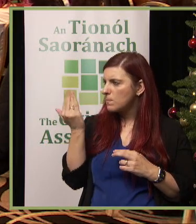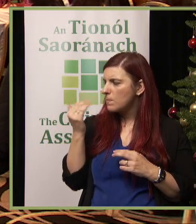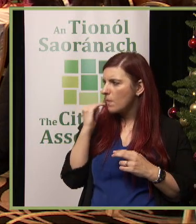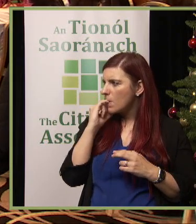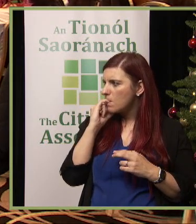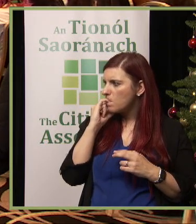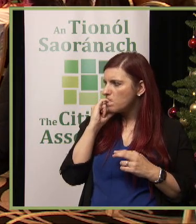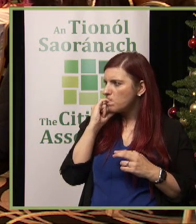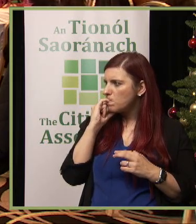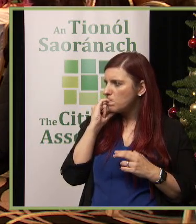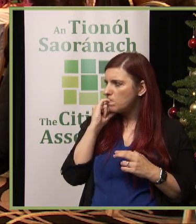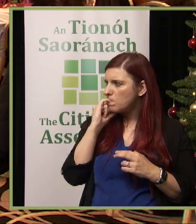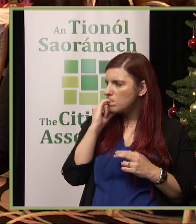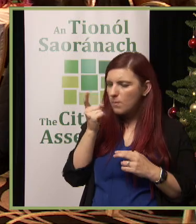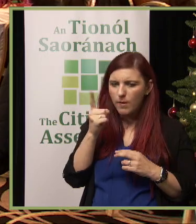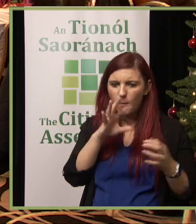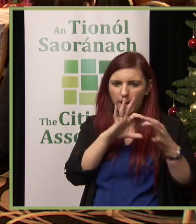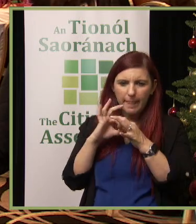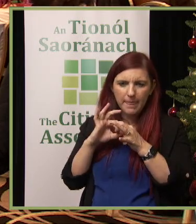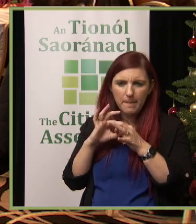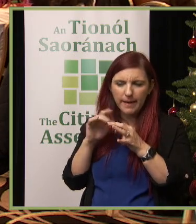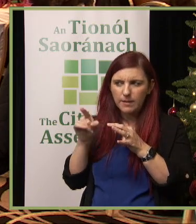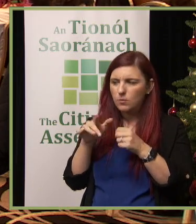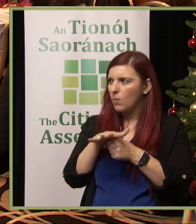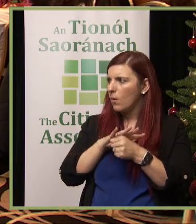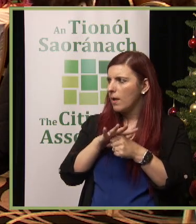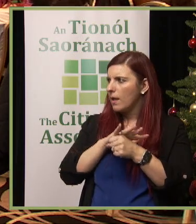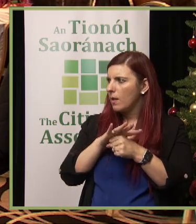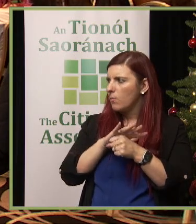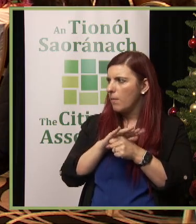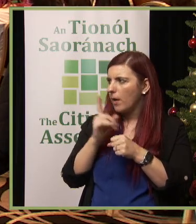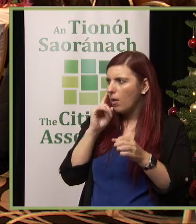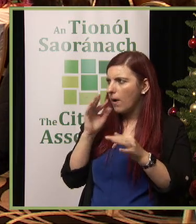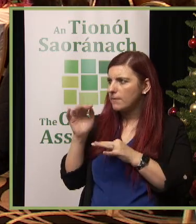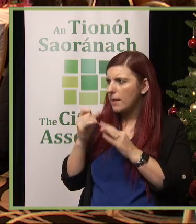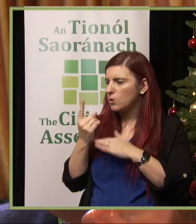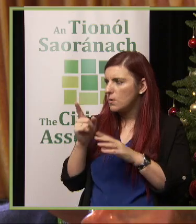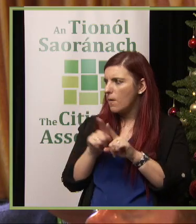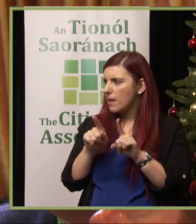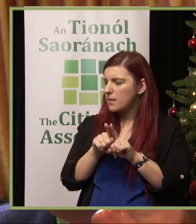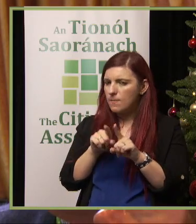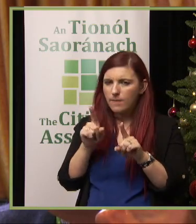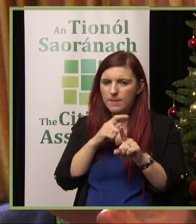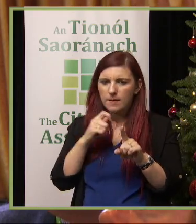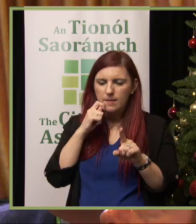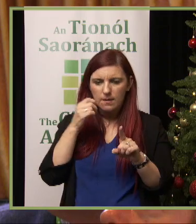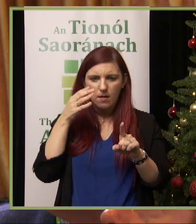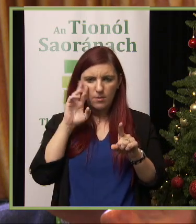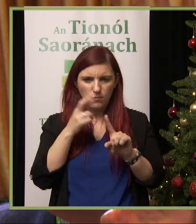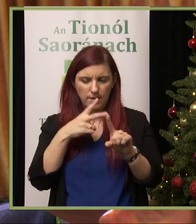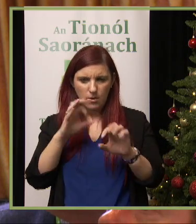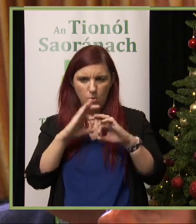Act Local, if you tie that back in, it'll probably take care of that as well. So Ireland needs to recognise its